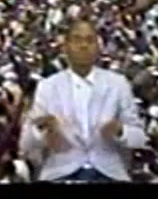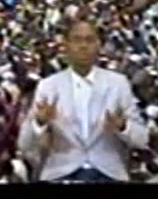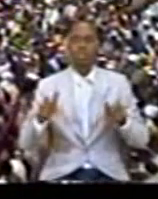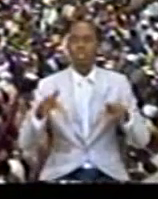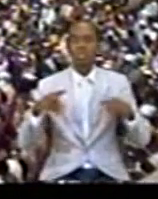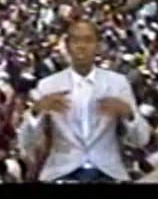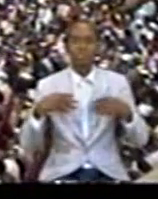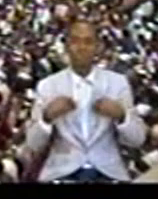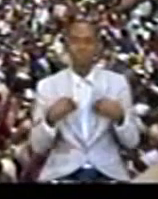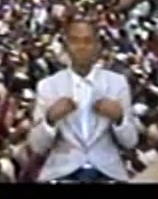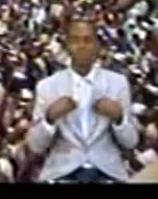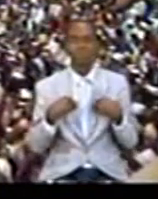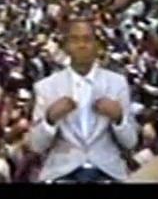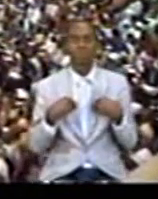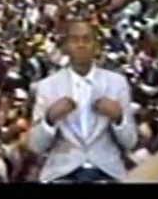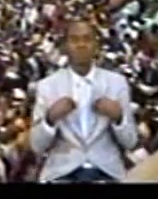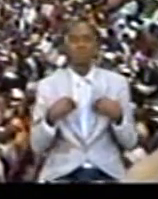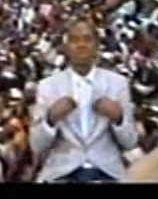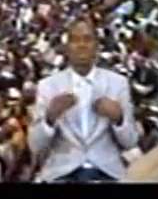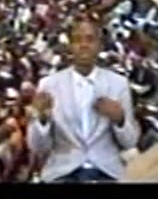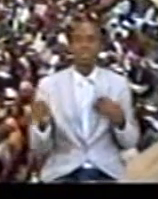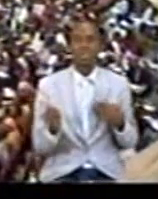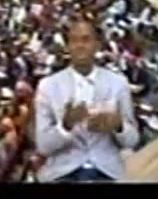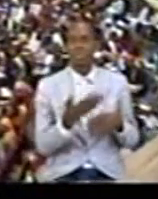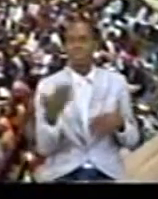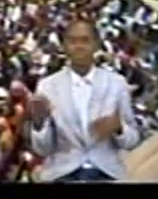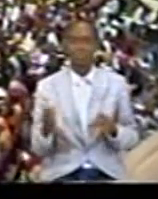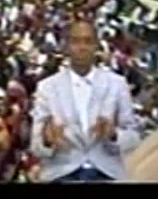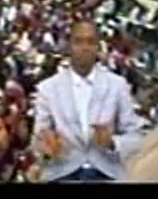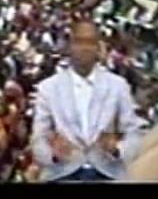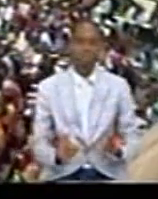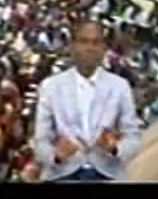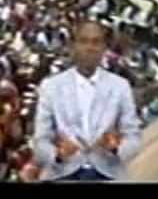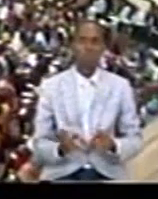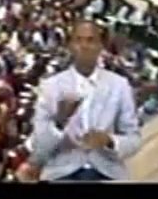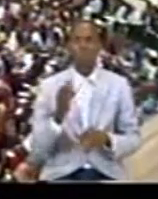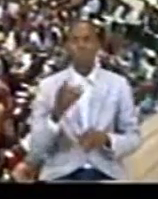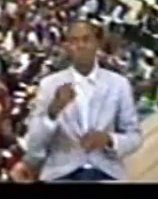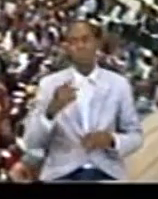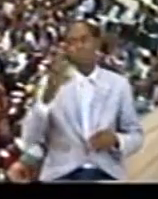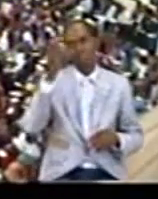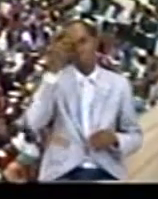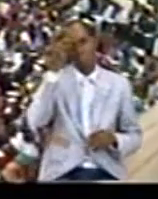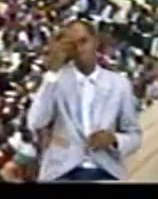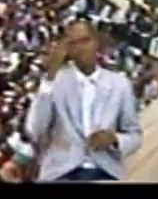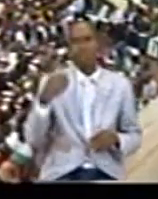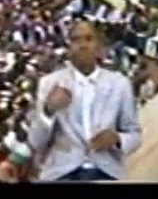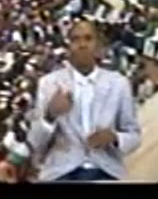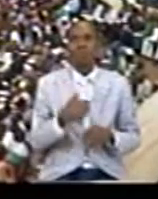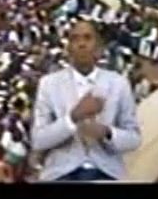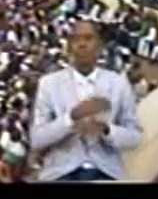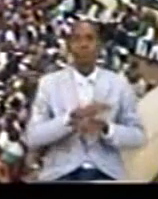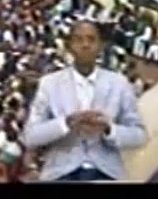accept any activity of the devil. We